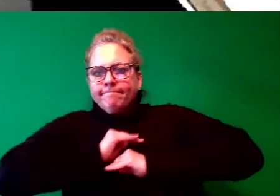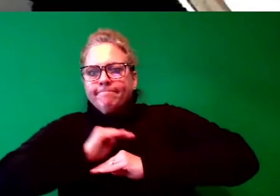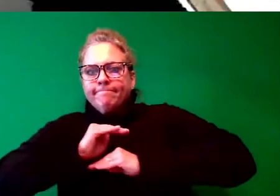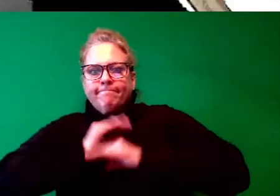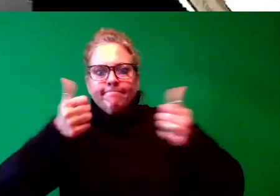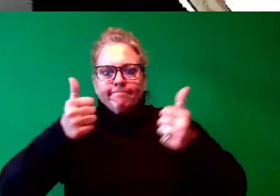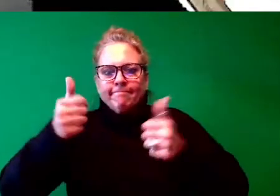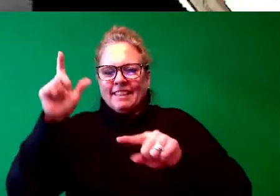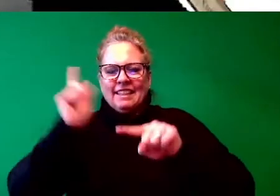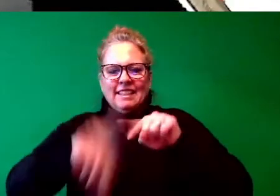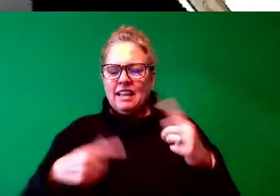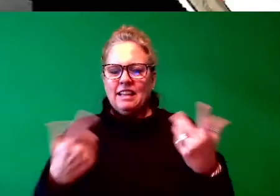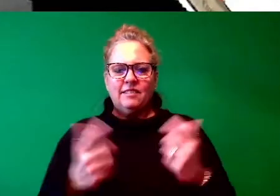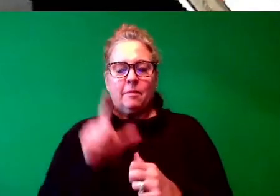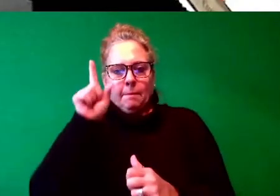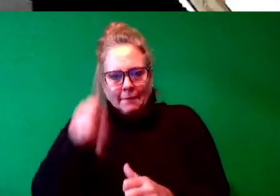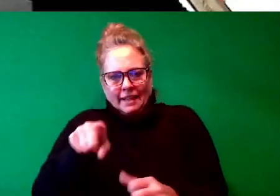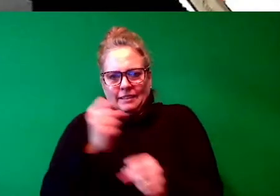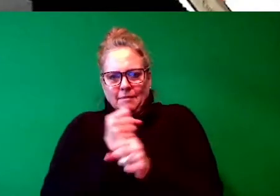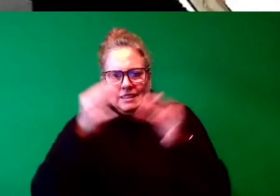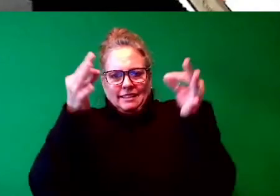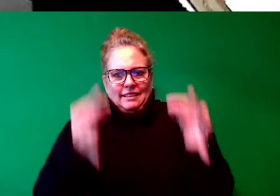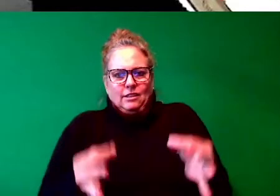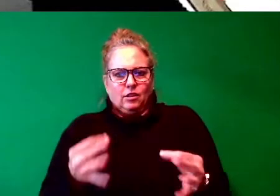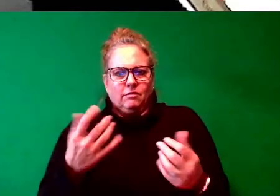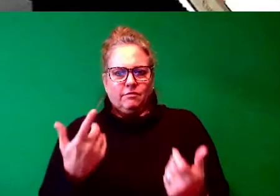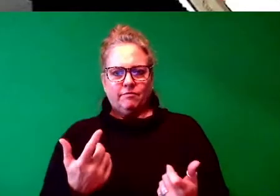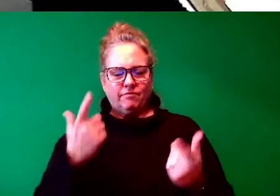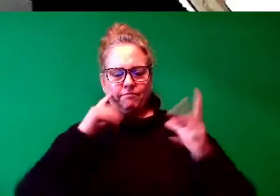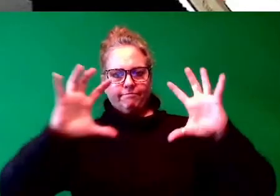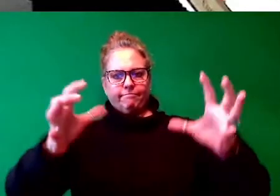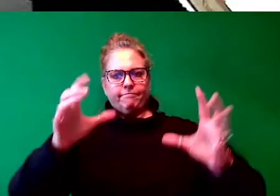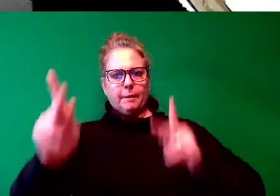population in El Paso County, regardless of